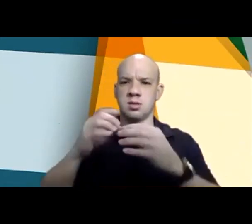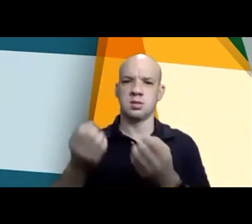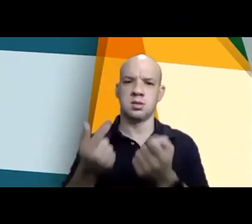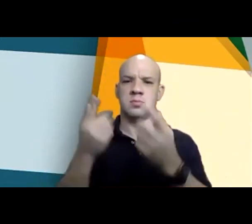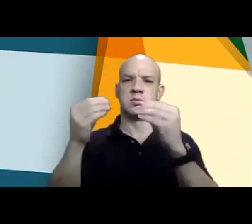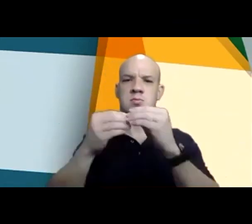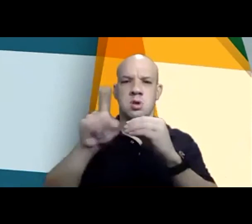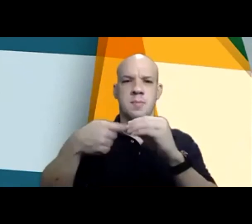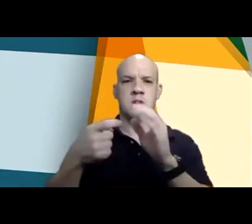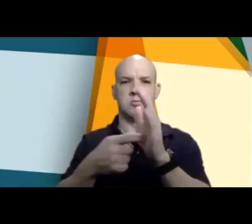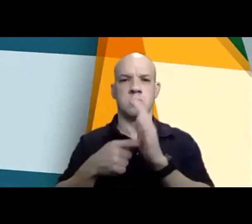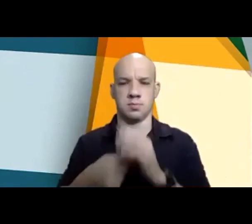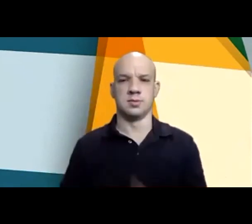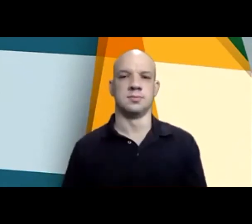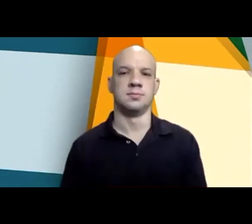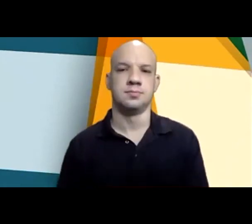requirement.